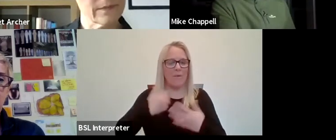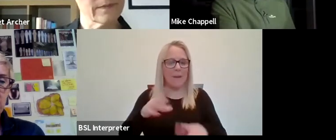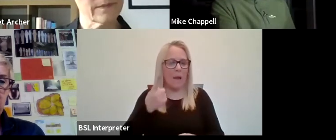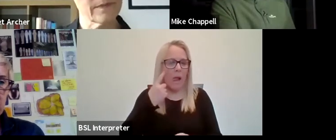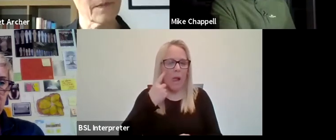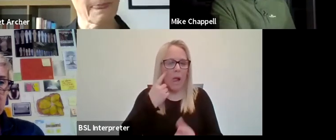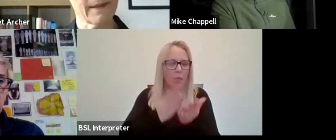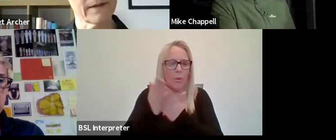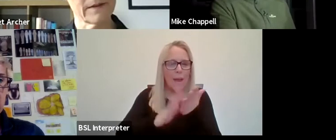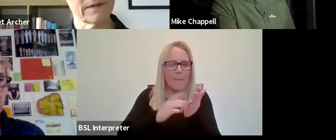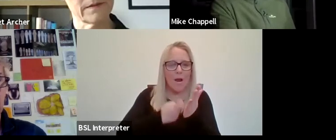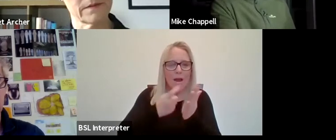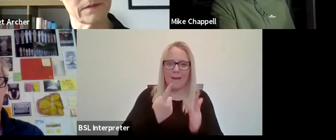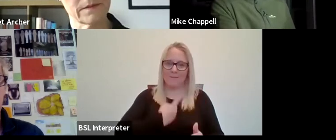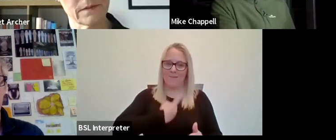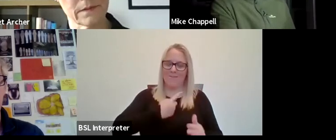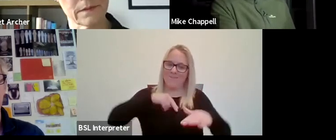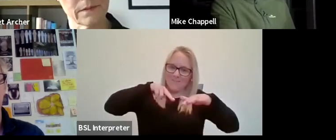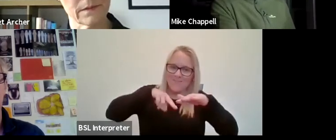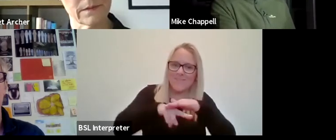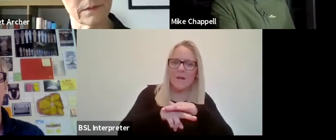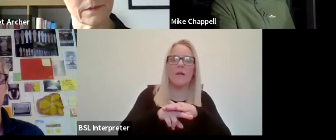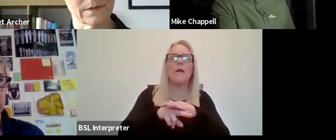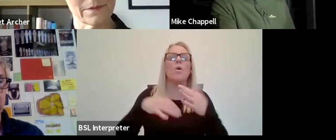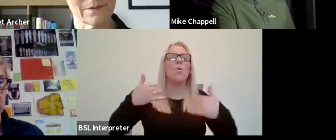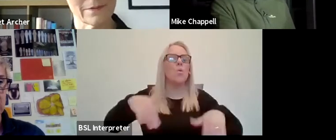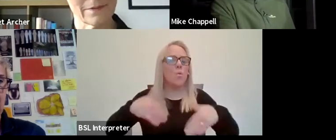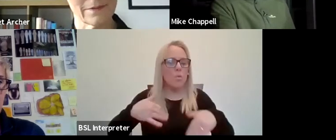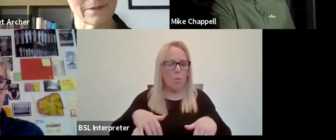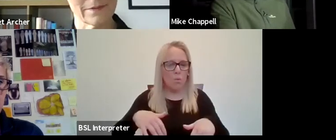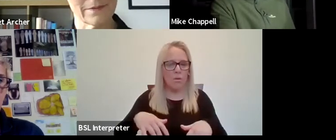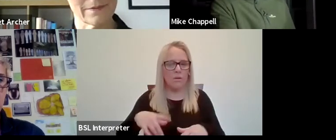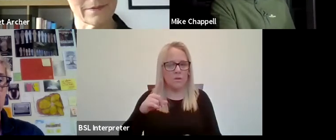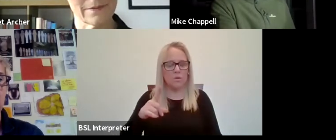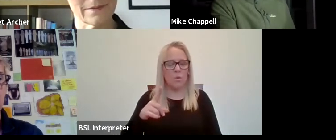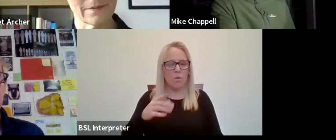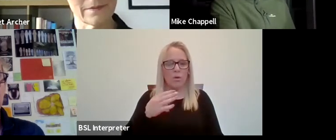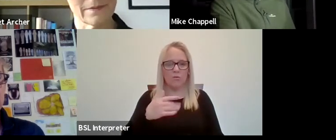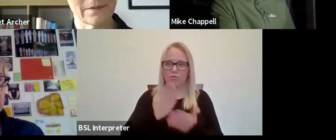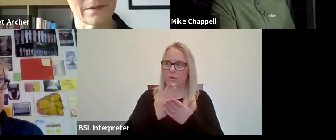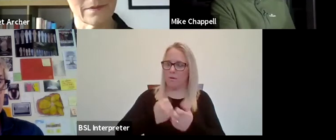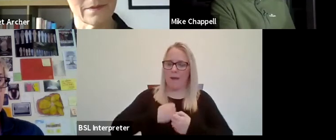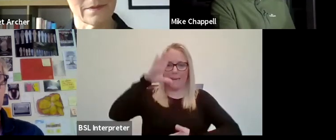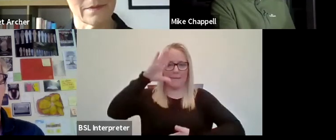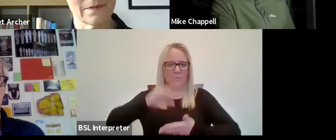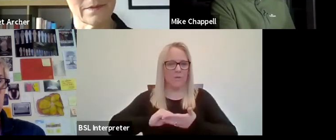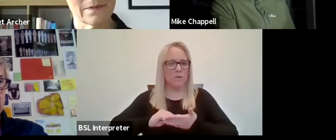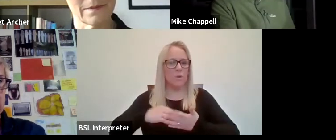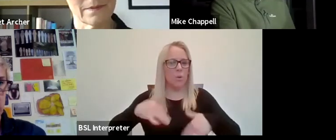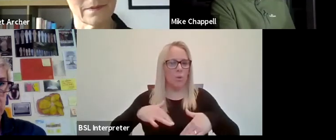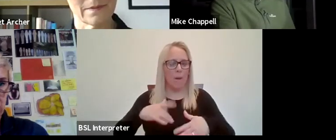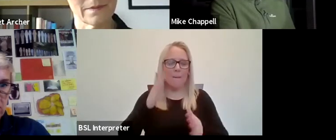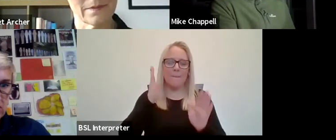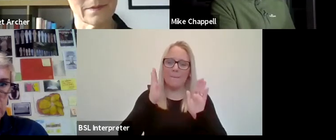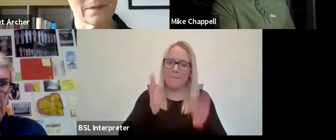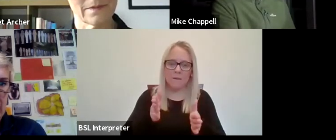And what I was very interested in was the experience of that, there's contradictions inherent with it, which is that there's a stillness required, as